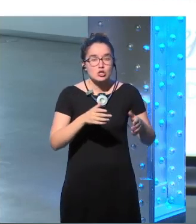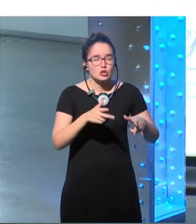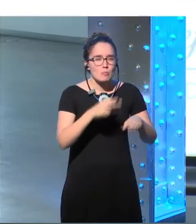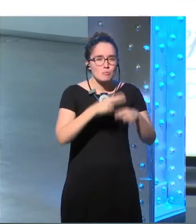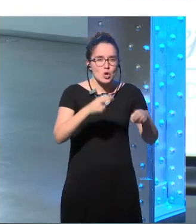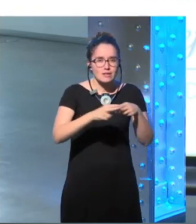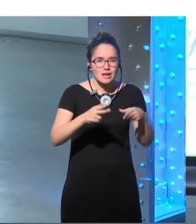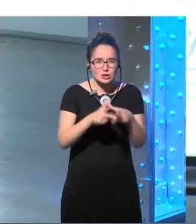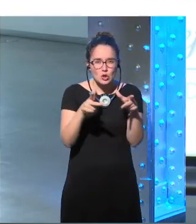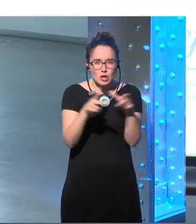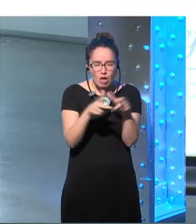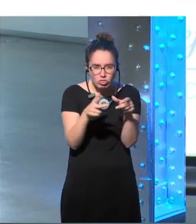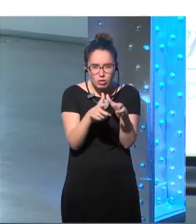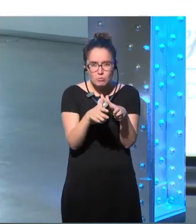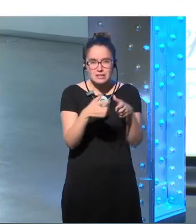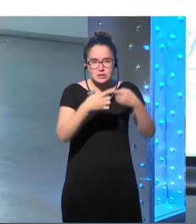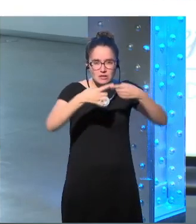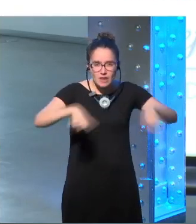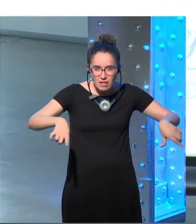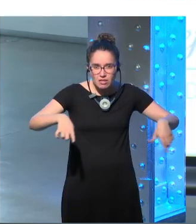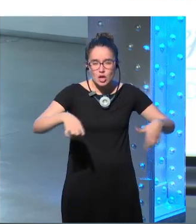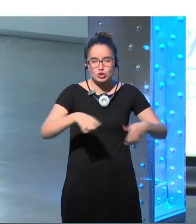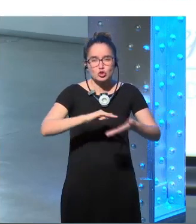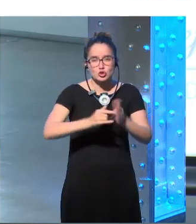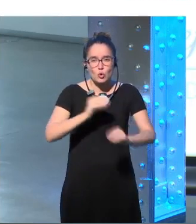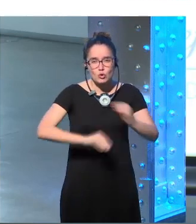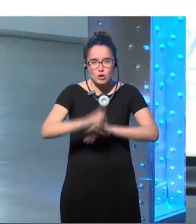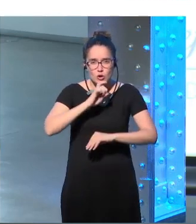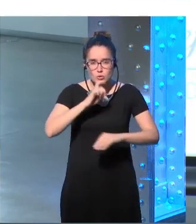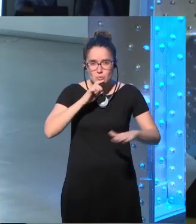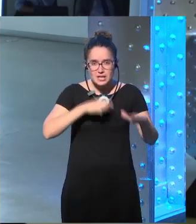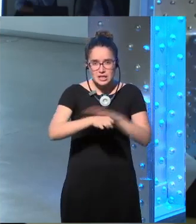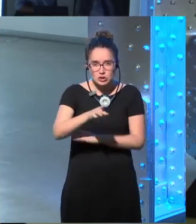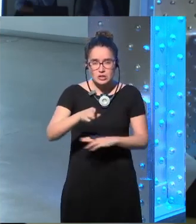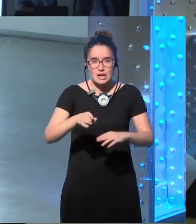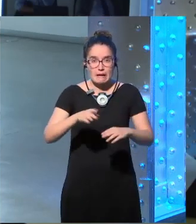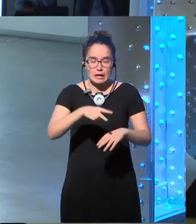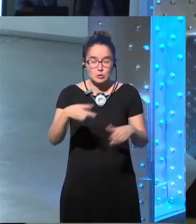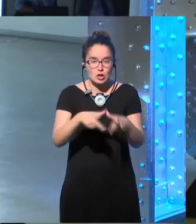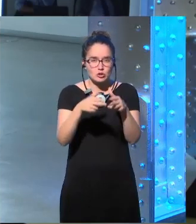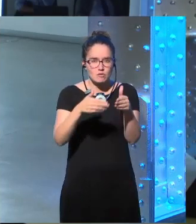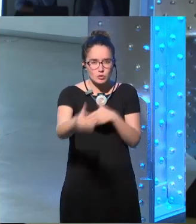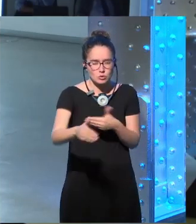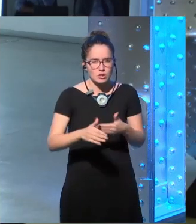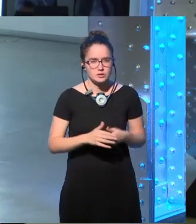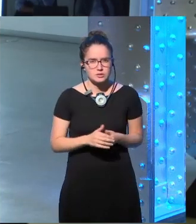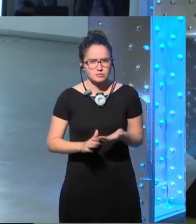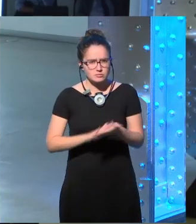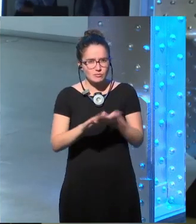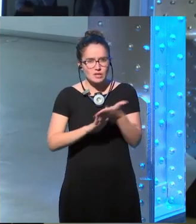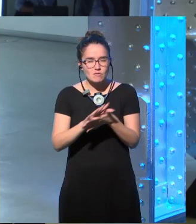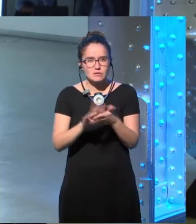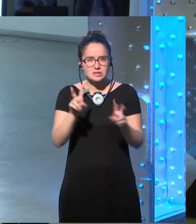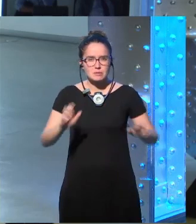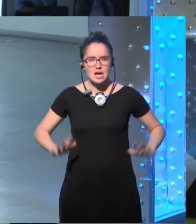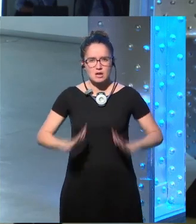what determines future outcomes. Just a minute. You were talking about the Industrial Revolution. What do you